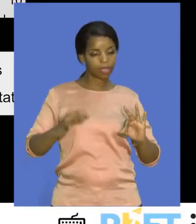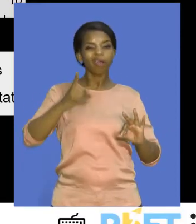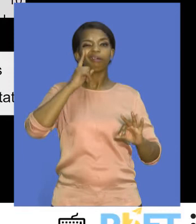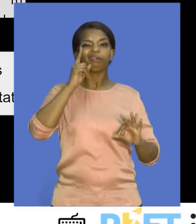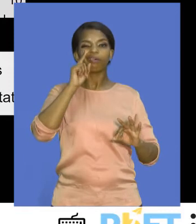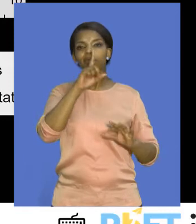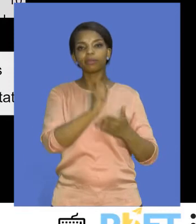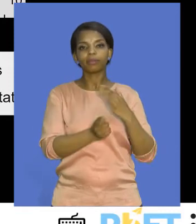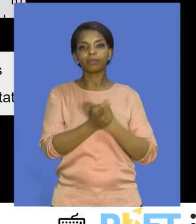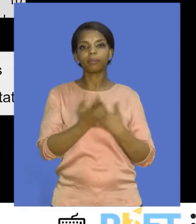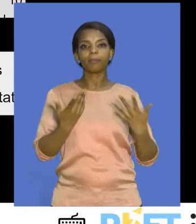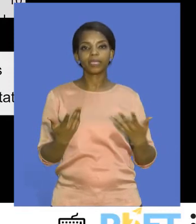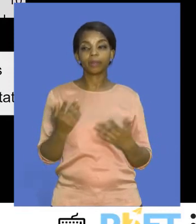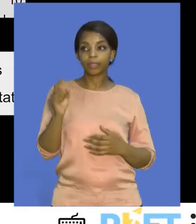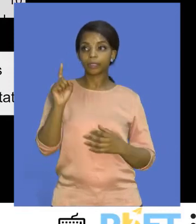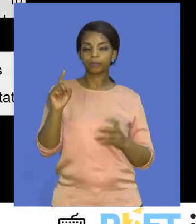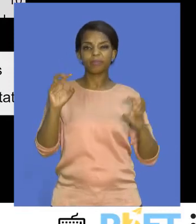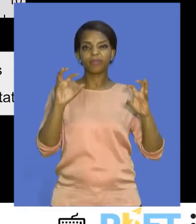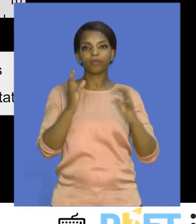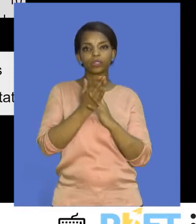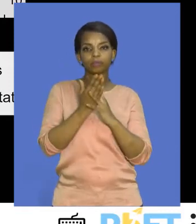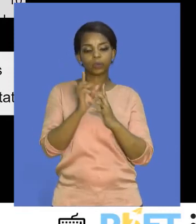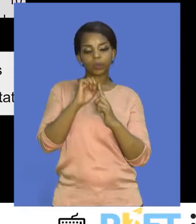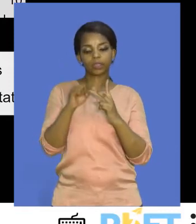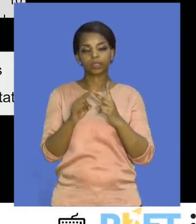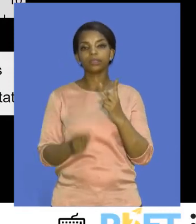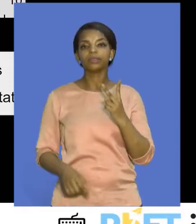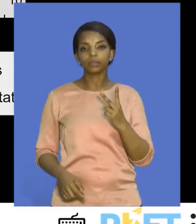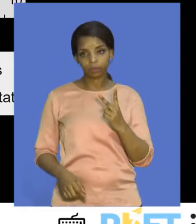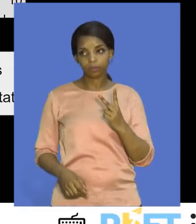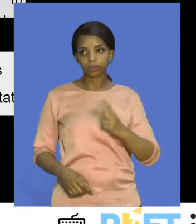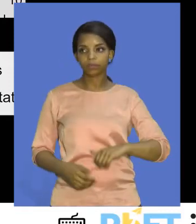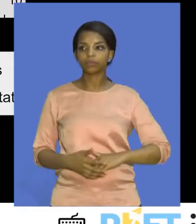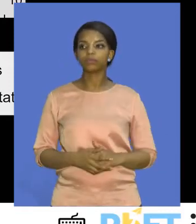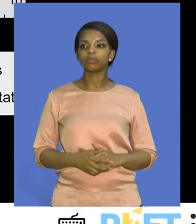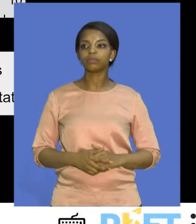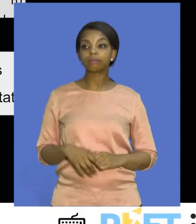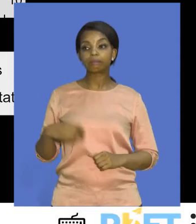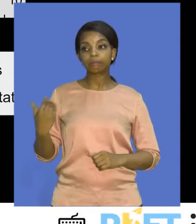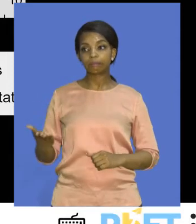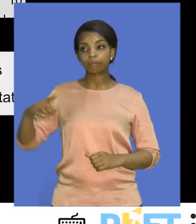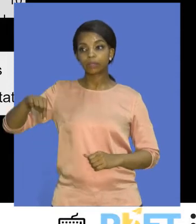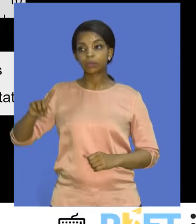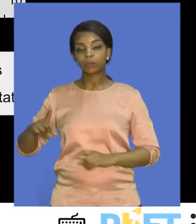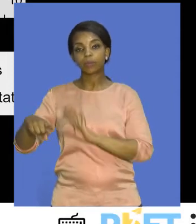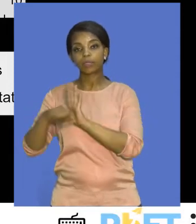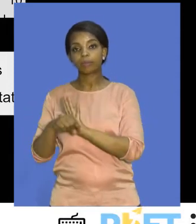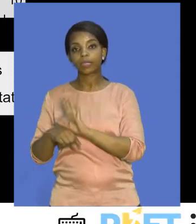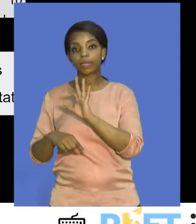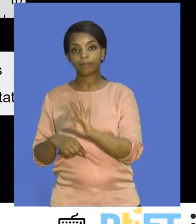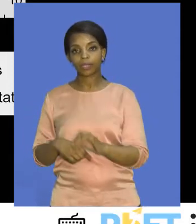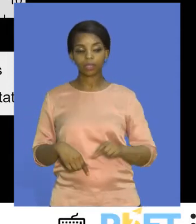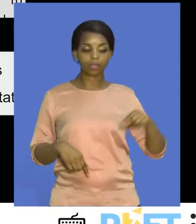magnitude of the force between them. So this becomes -3, while that becomes +3 microcoulombs. Already, this